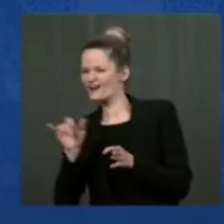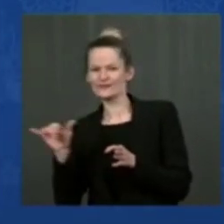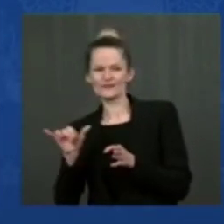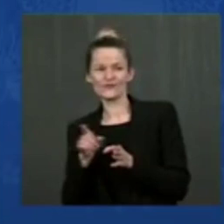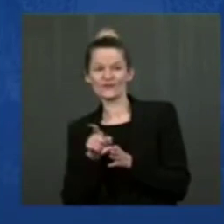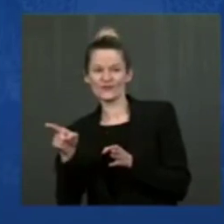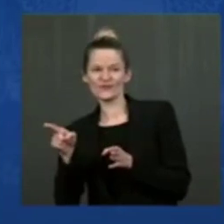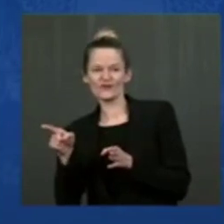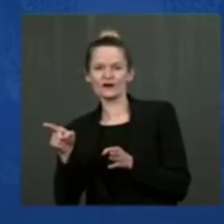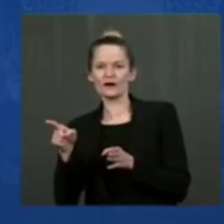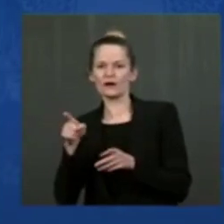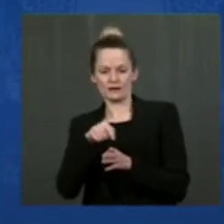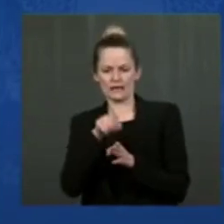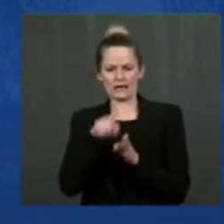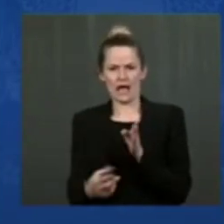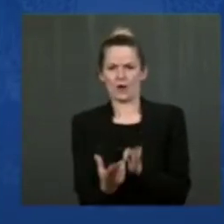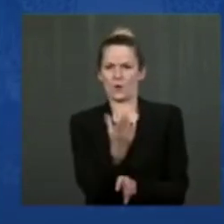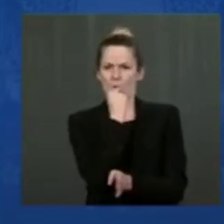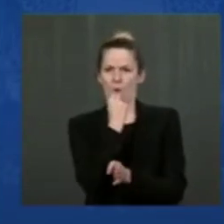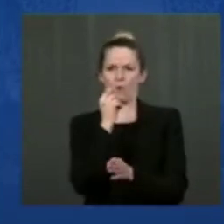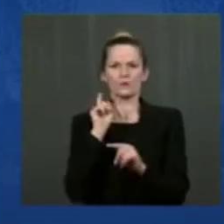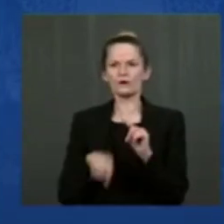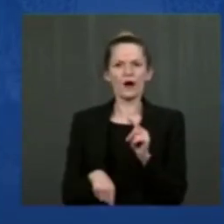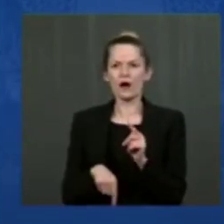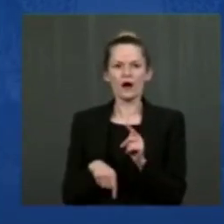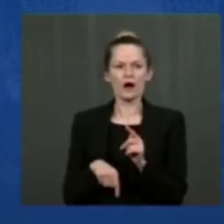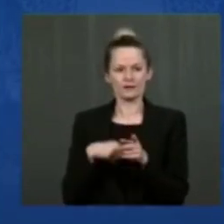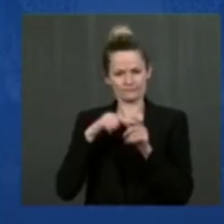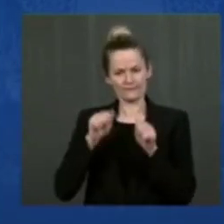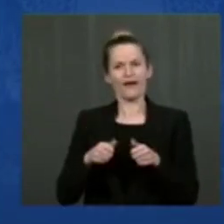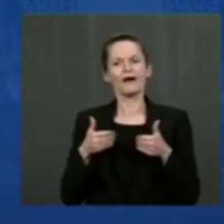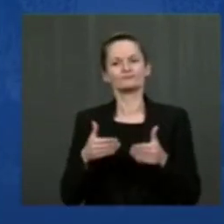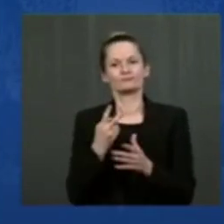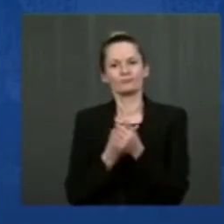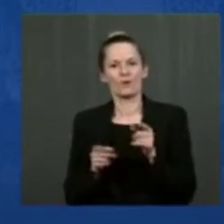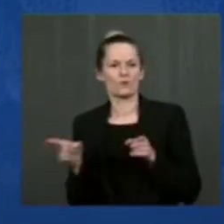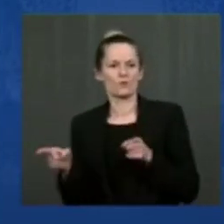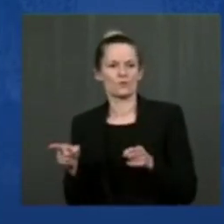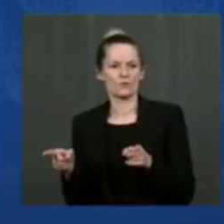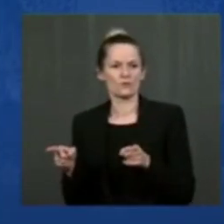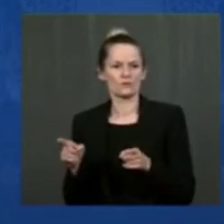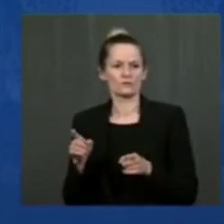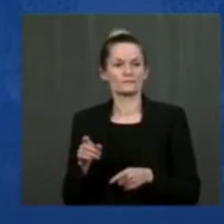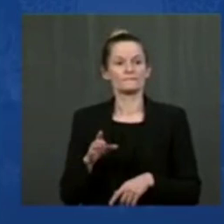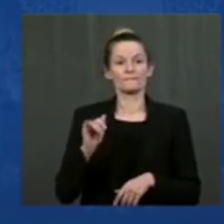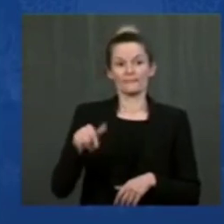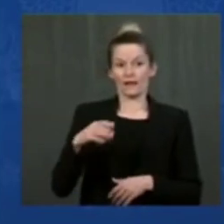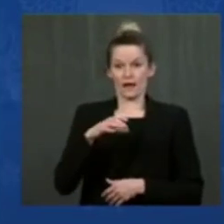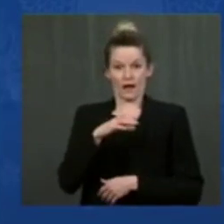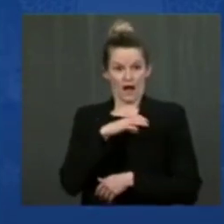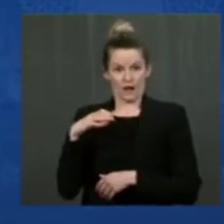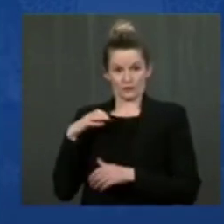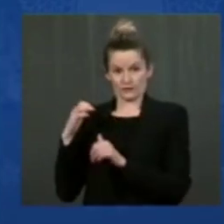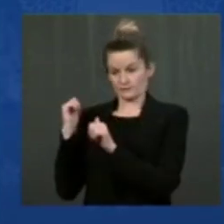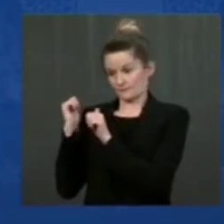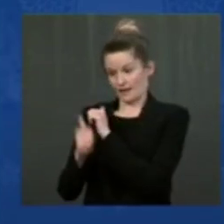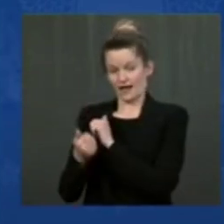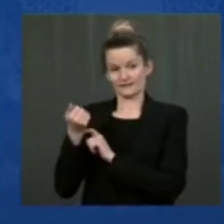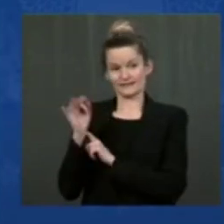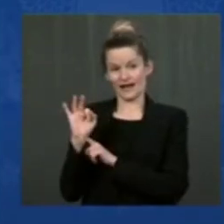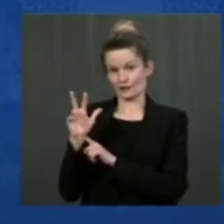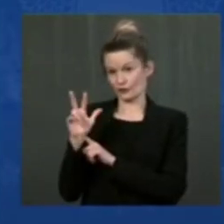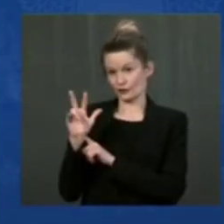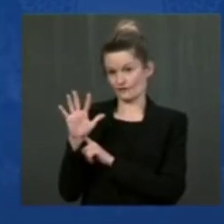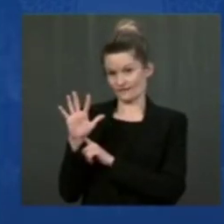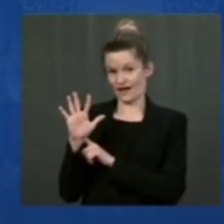In Congress, when Congress passed the 1935 Labor Relations Act, it didn't just say you can have unions,